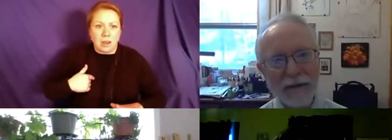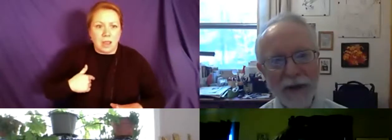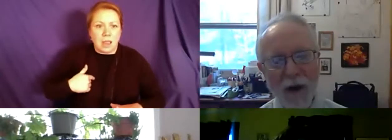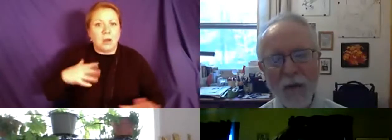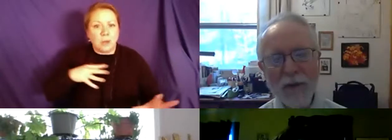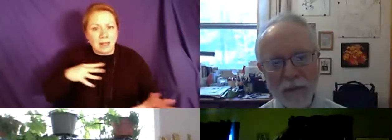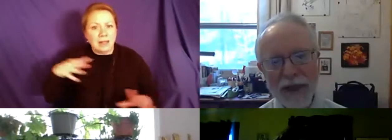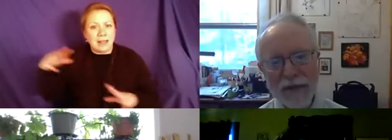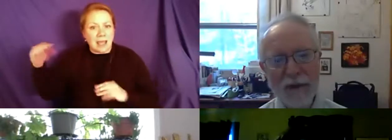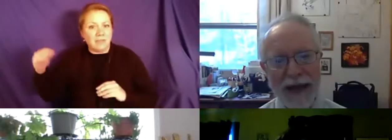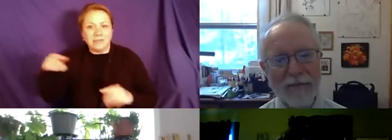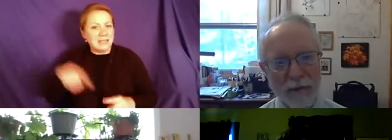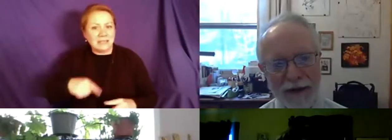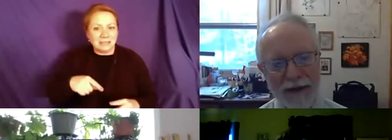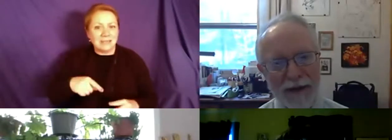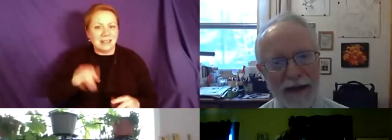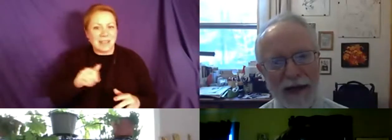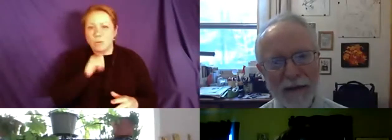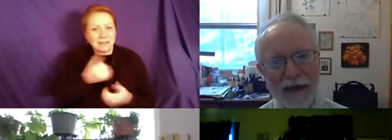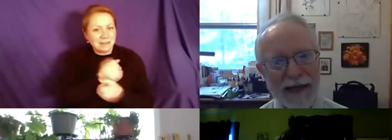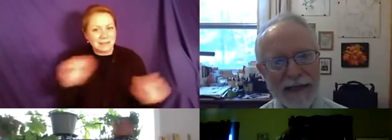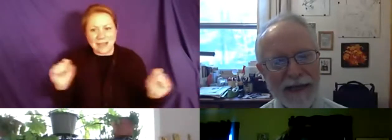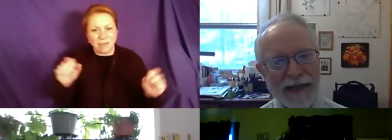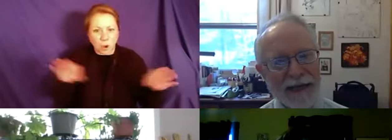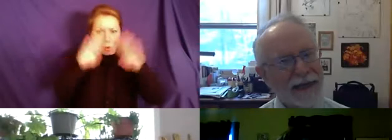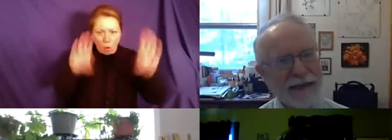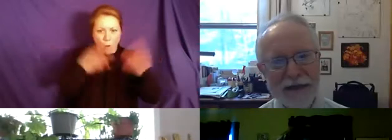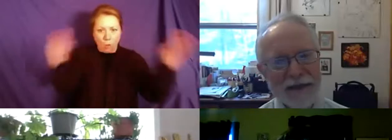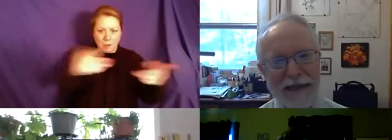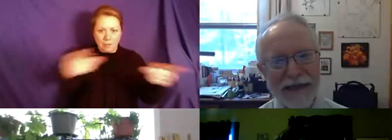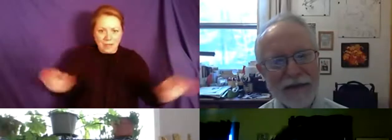that it was an open place for everyone.